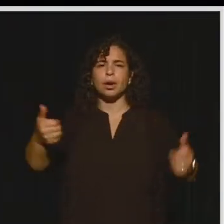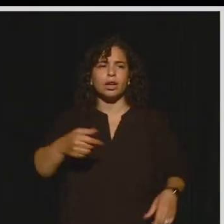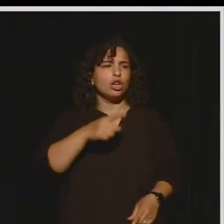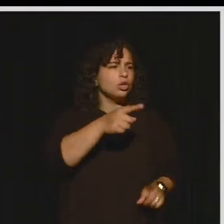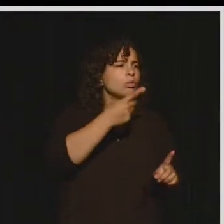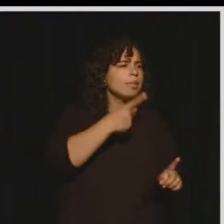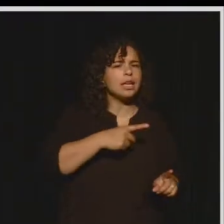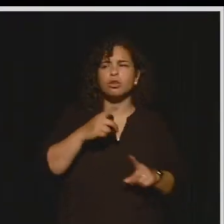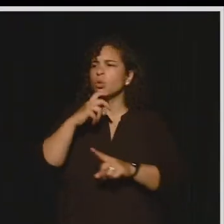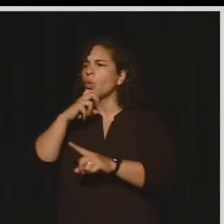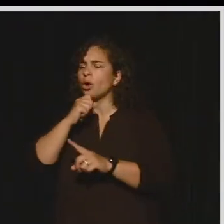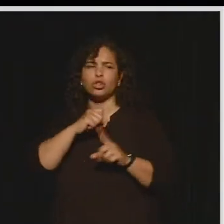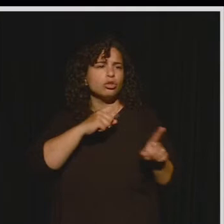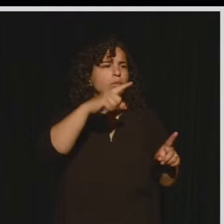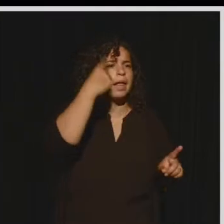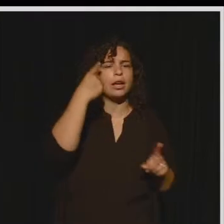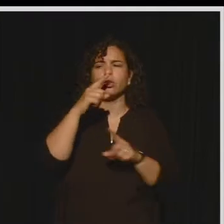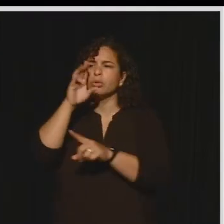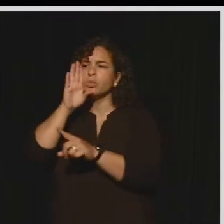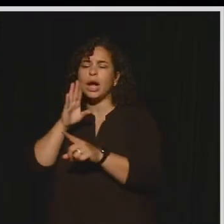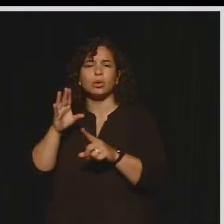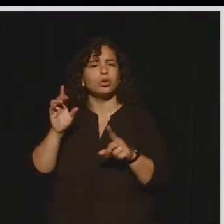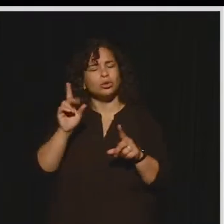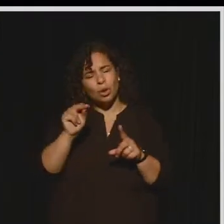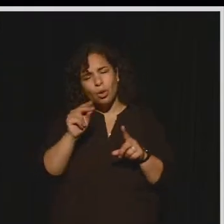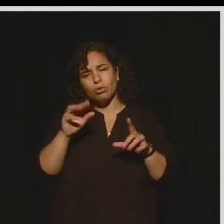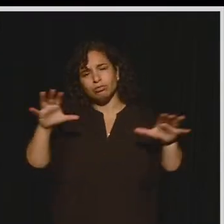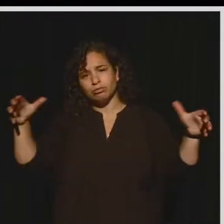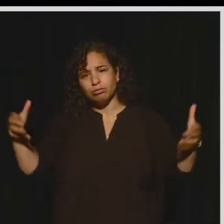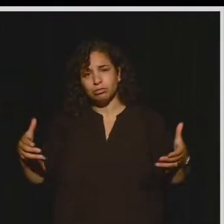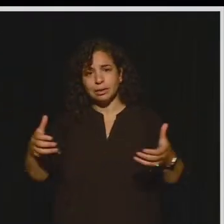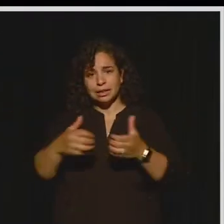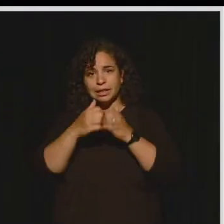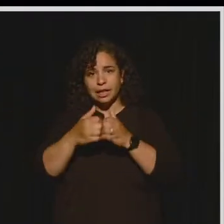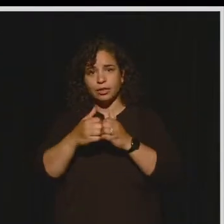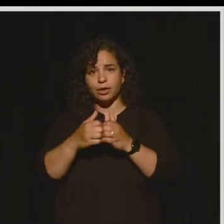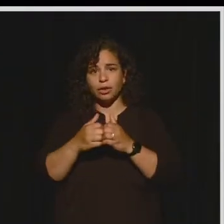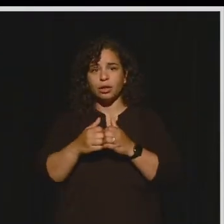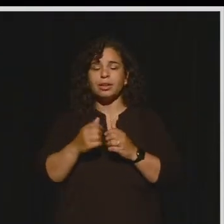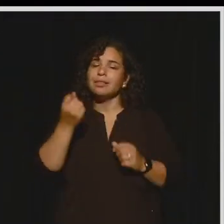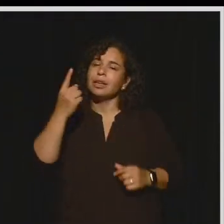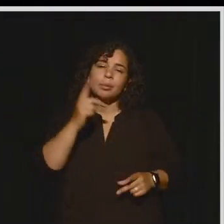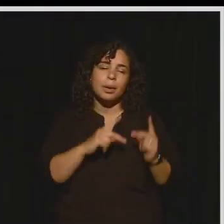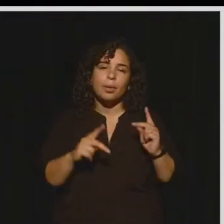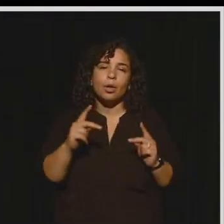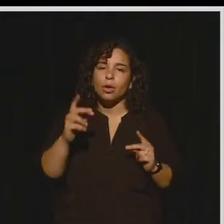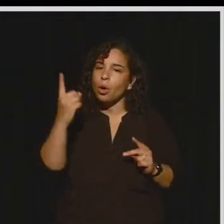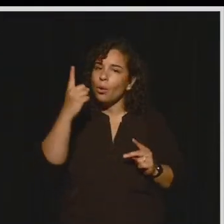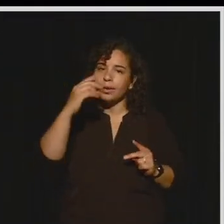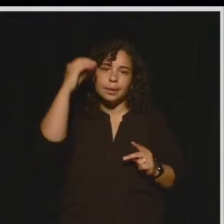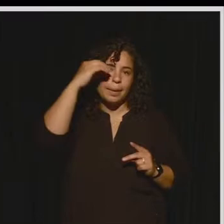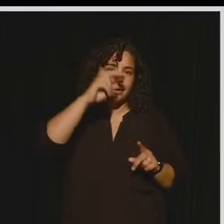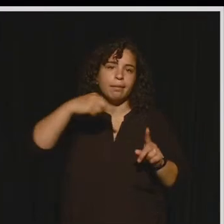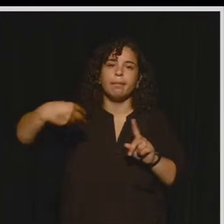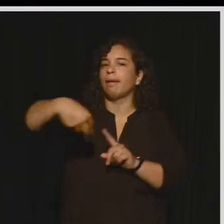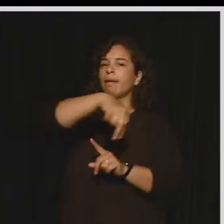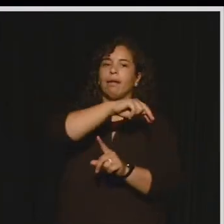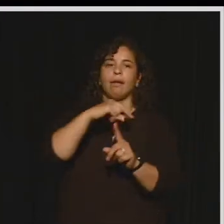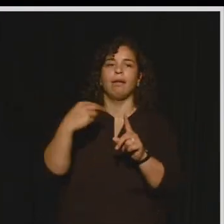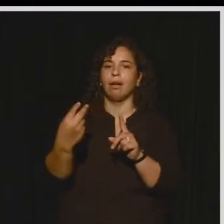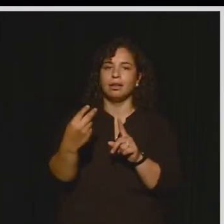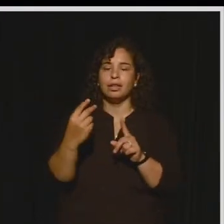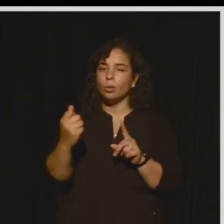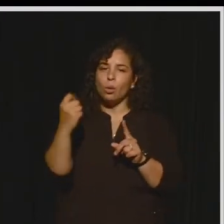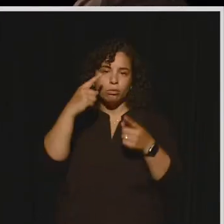brown. We are a group of people moving forward, and we have people aren't going to agree with everything, but I think that we've got